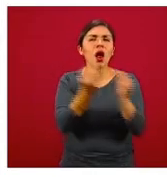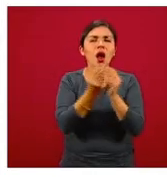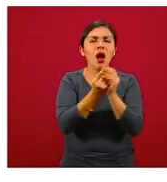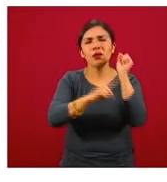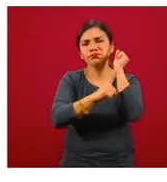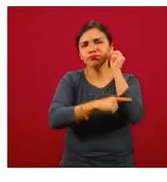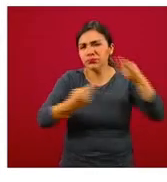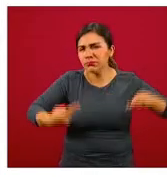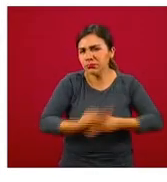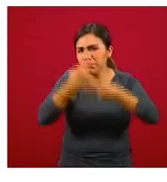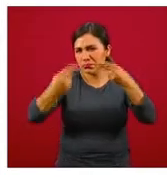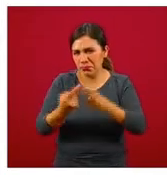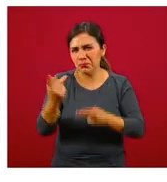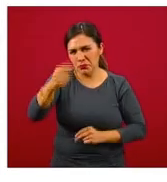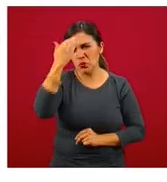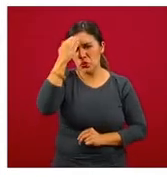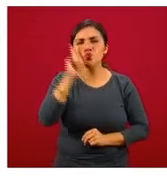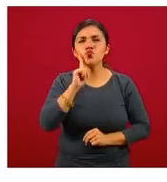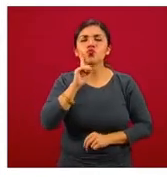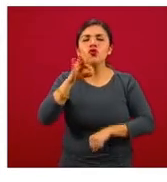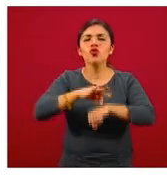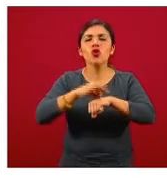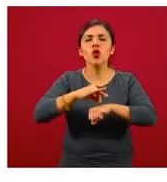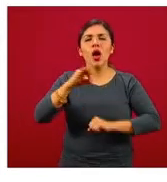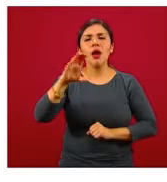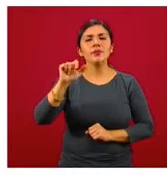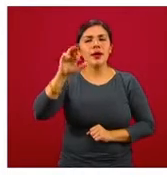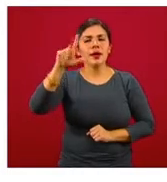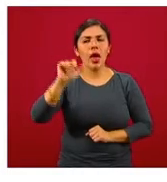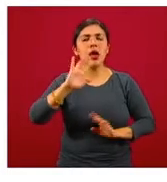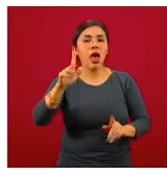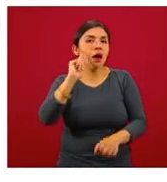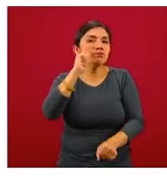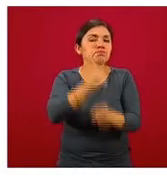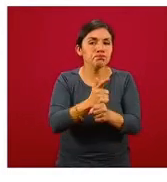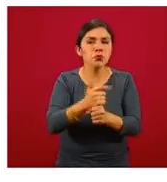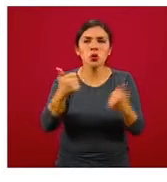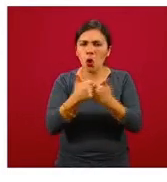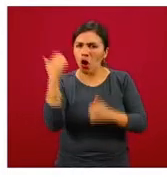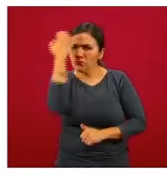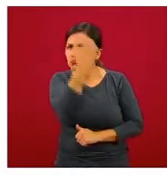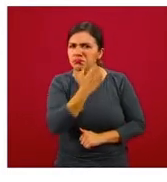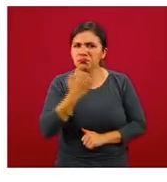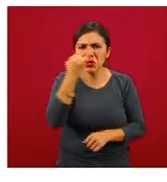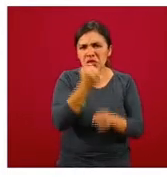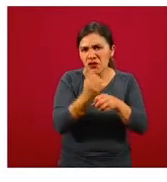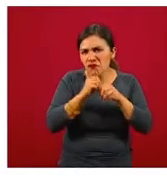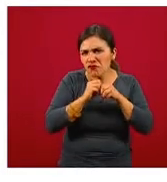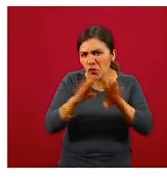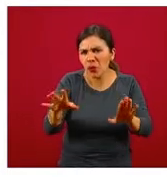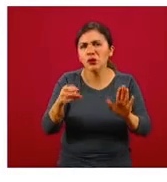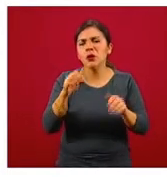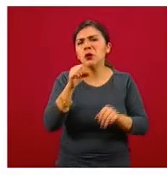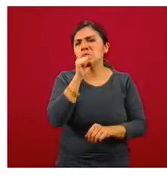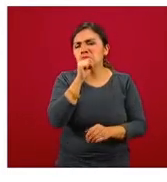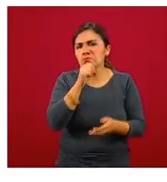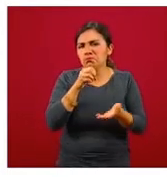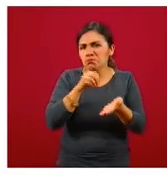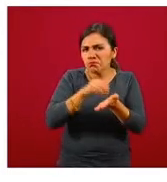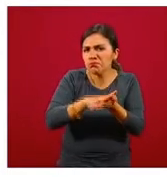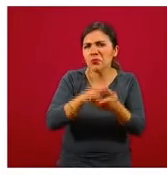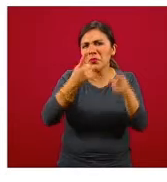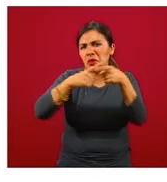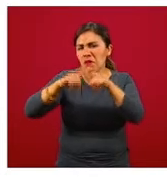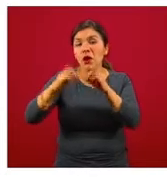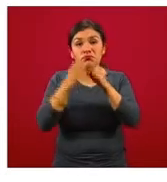is que ya information you conocen, know la very doctora well. Carla Dr. Gavichevsky, Korora se ha dado Vicheski, cuenta she con has el supported análisis us with de this información y information el reporte and with the report importante, there.